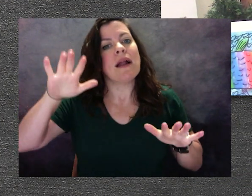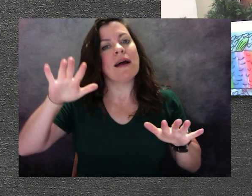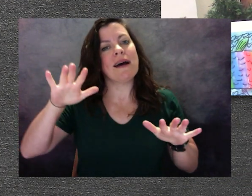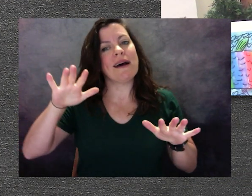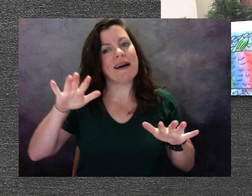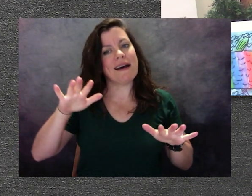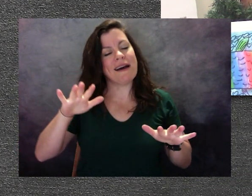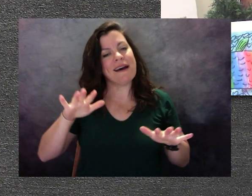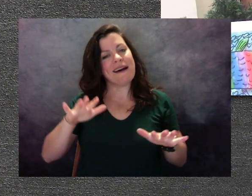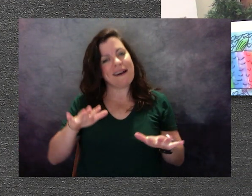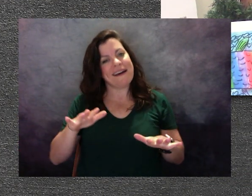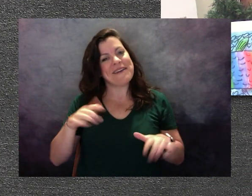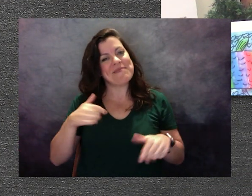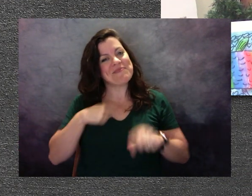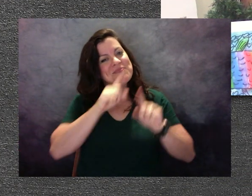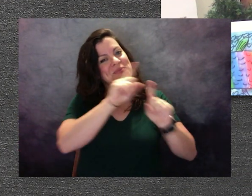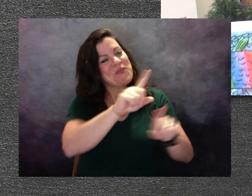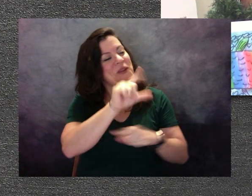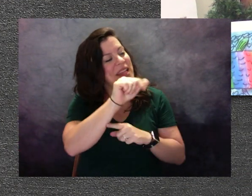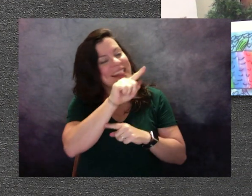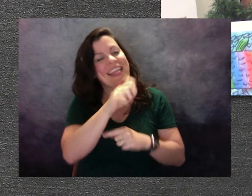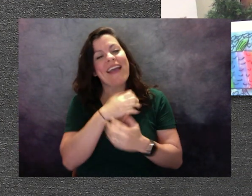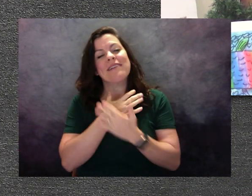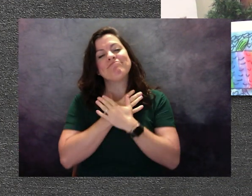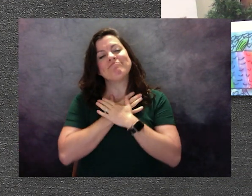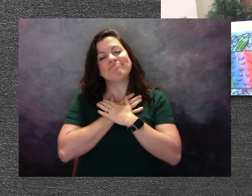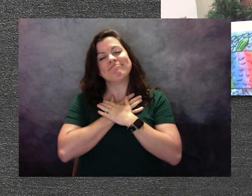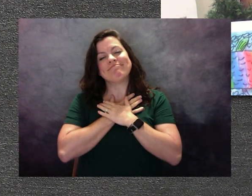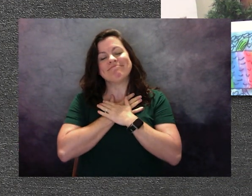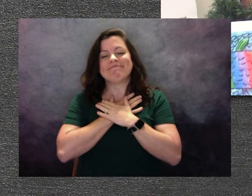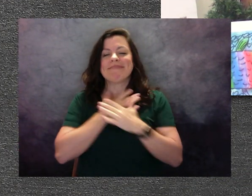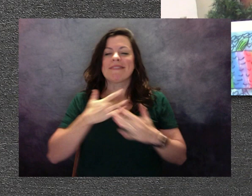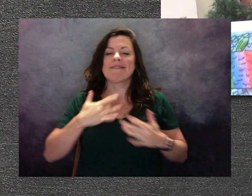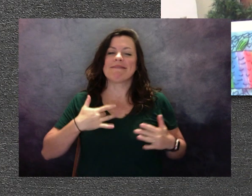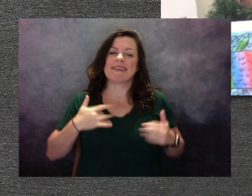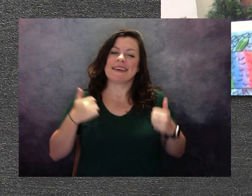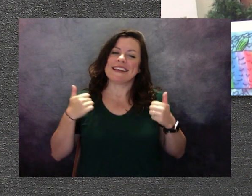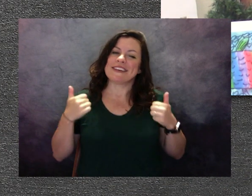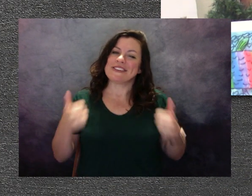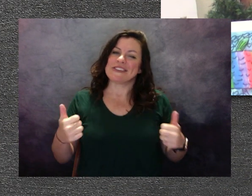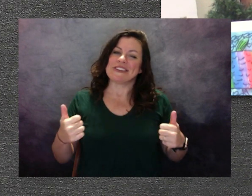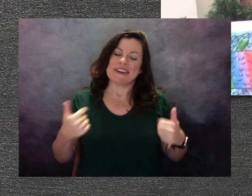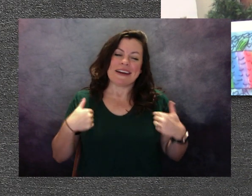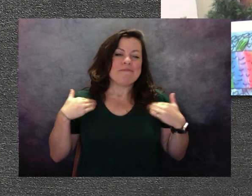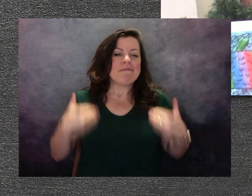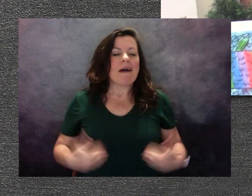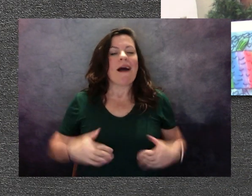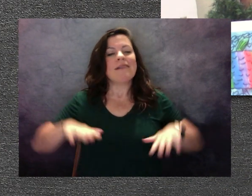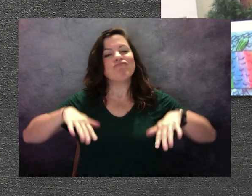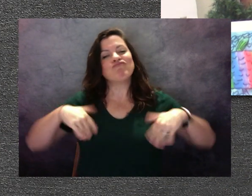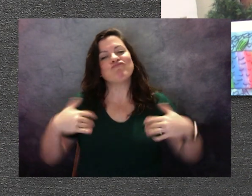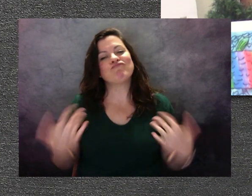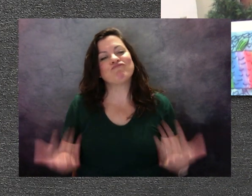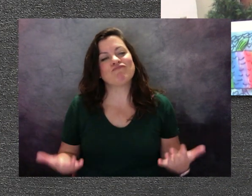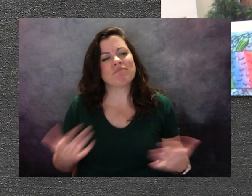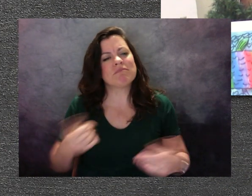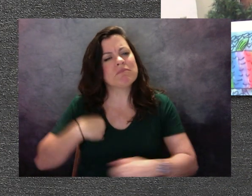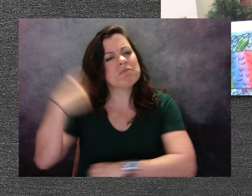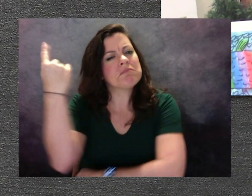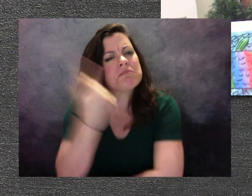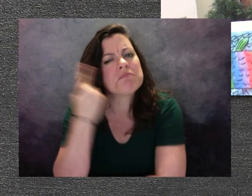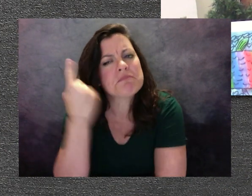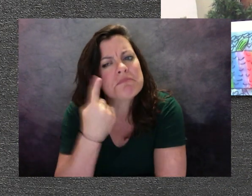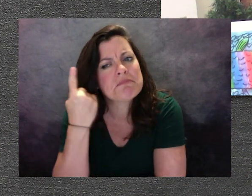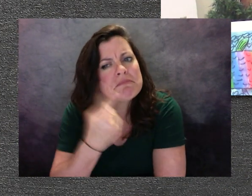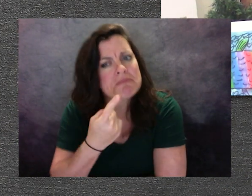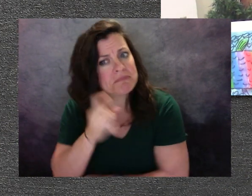our bodies are feeling good too. I wonder, should we jump on in with our story today, Candy? I